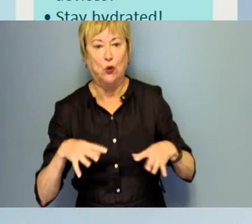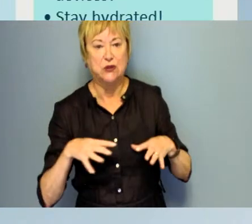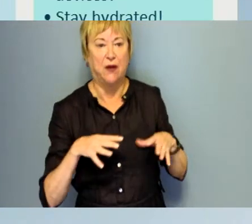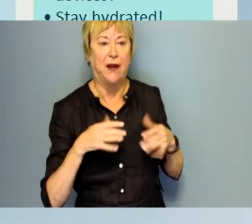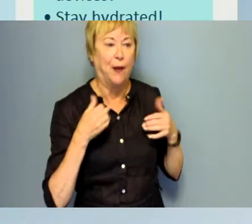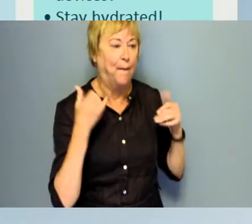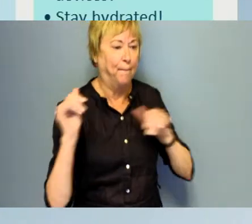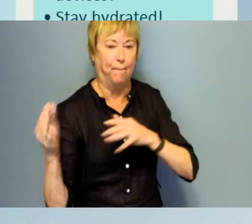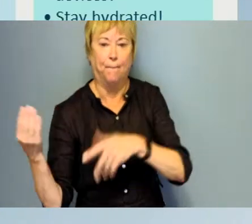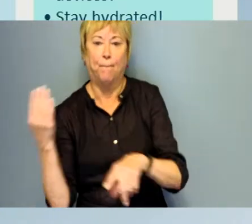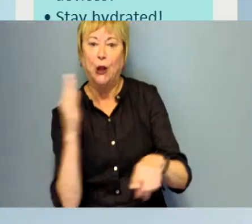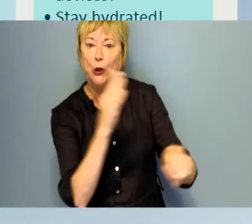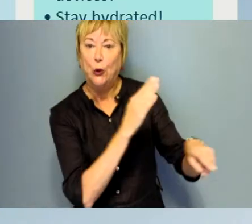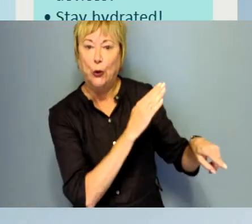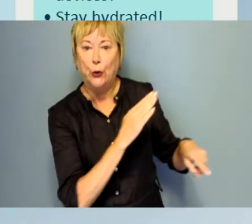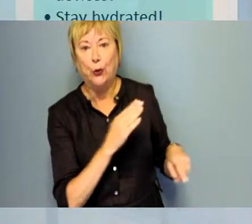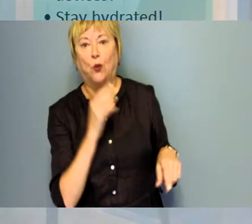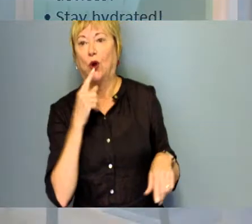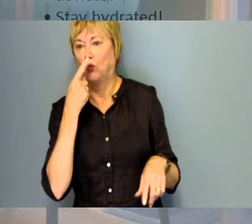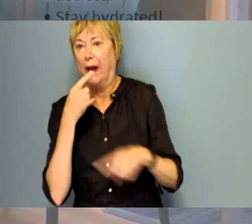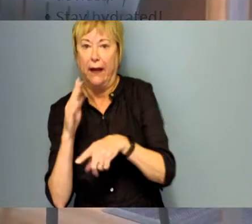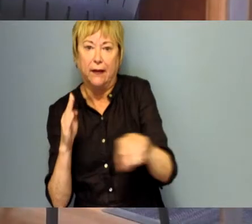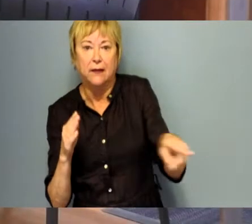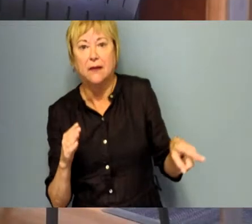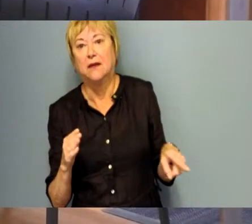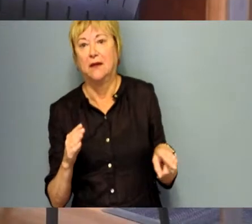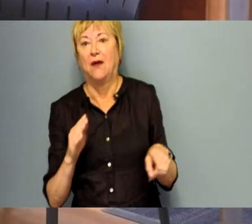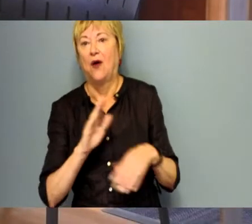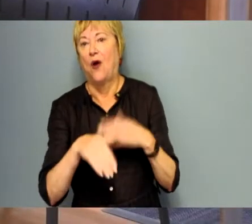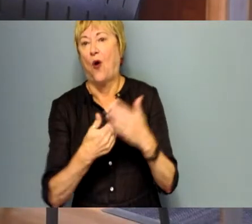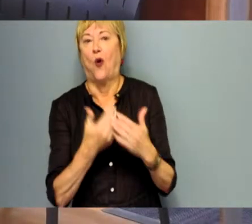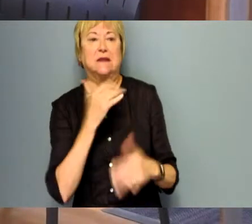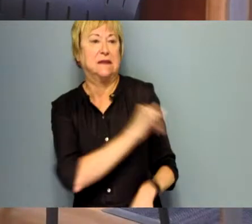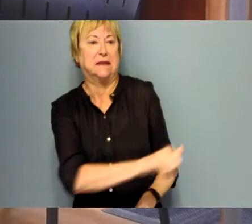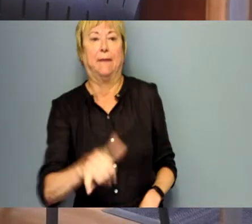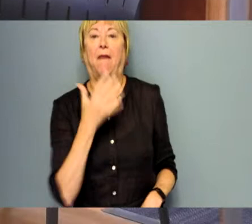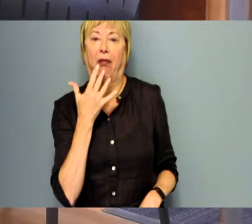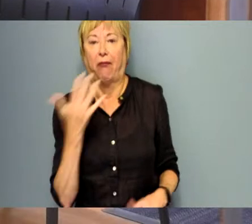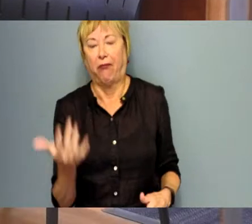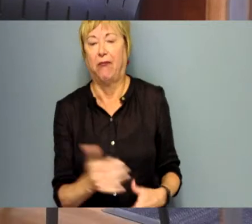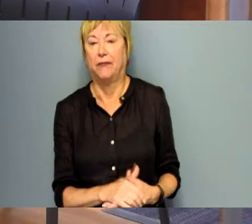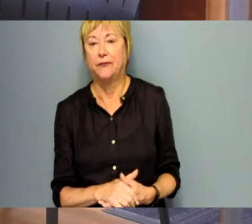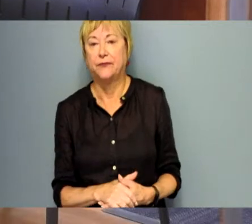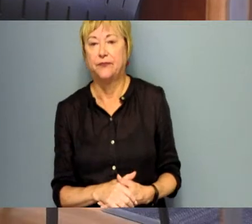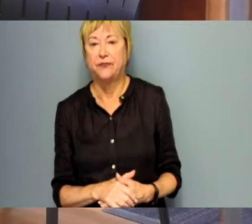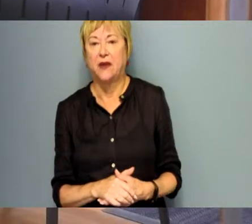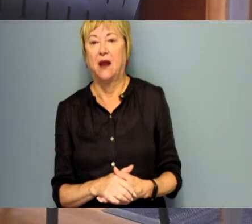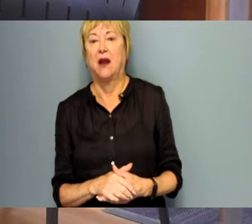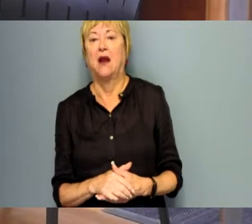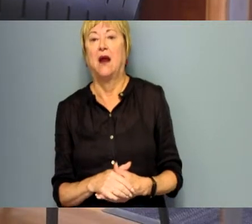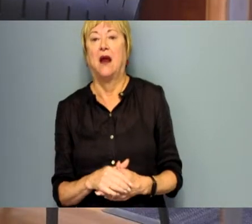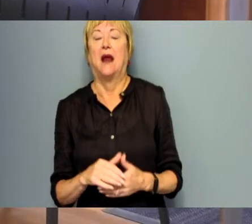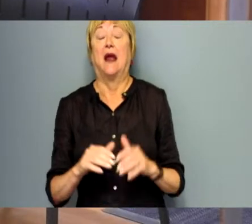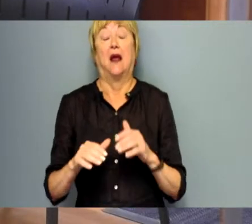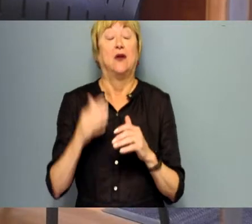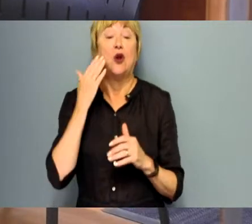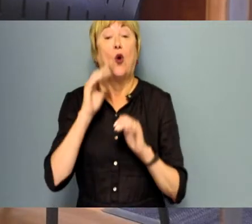blue, everybody in red, whatever it is. And then also learn how to safely navigate